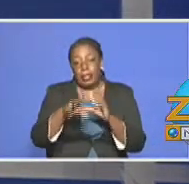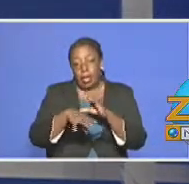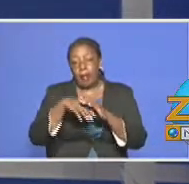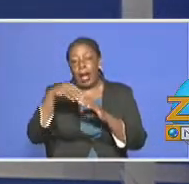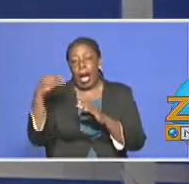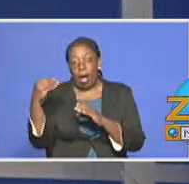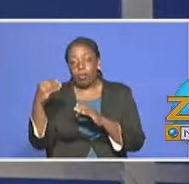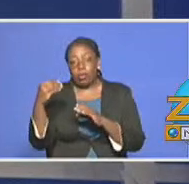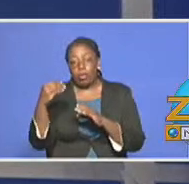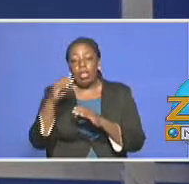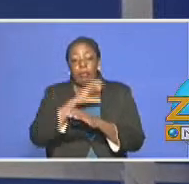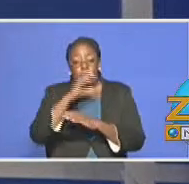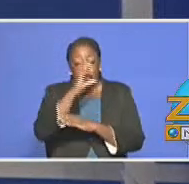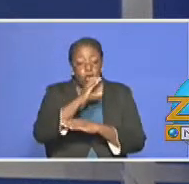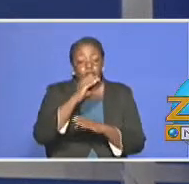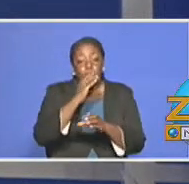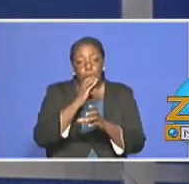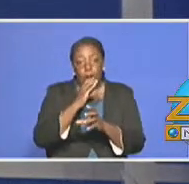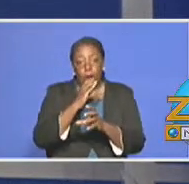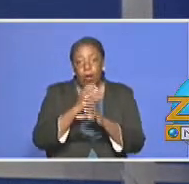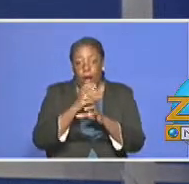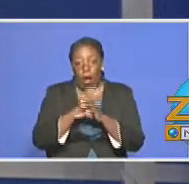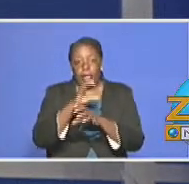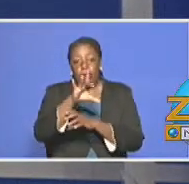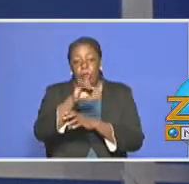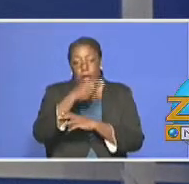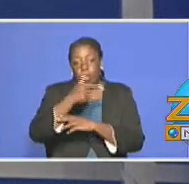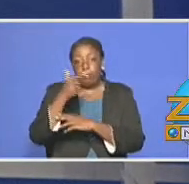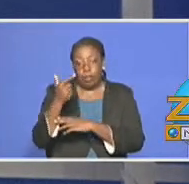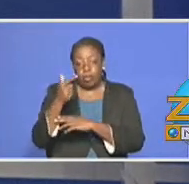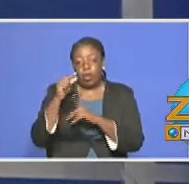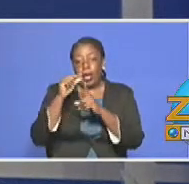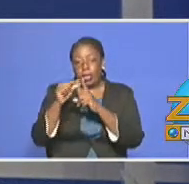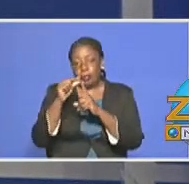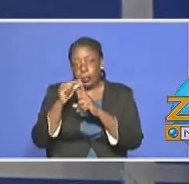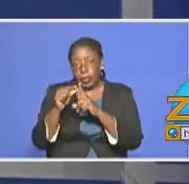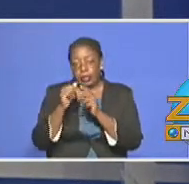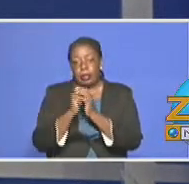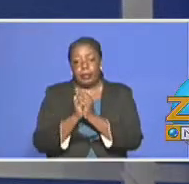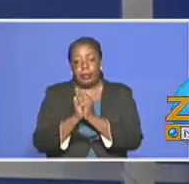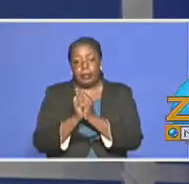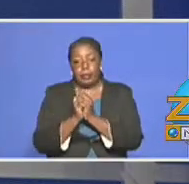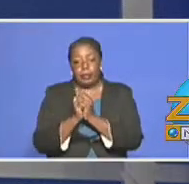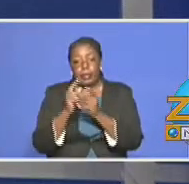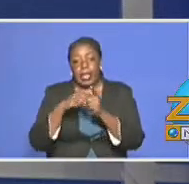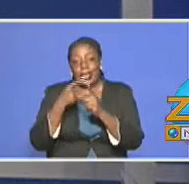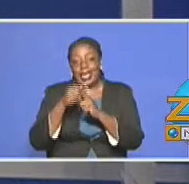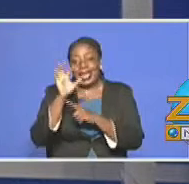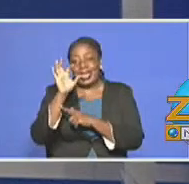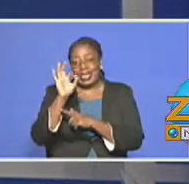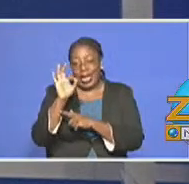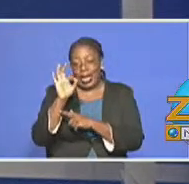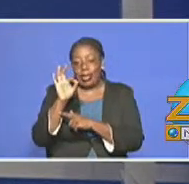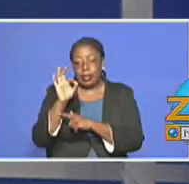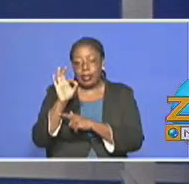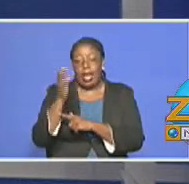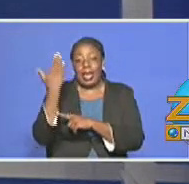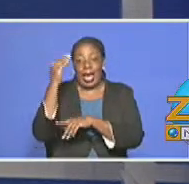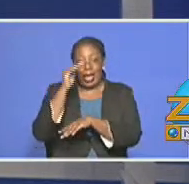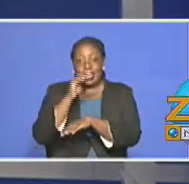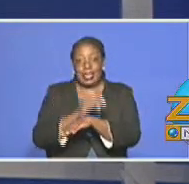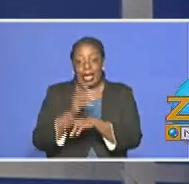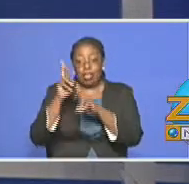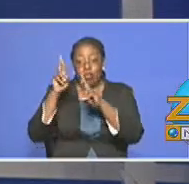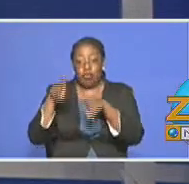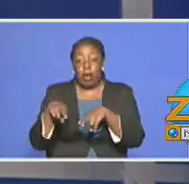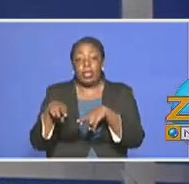found a pistol and 7 rounds of unfired ammunition. Then around 9 o'clock last night, a group of